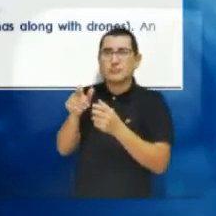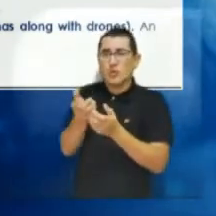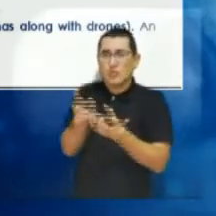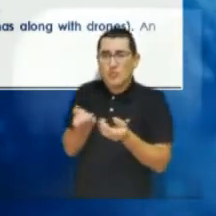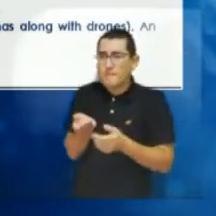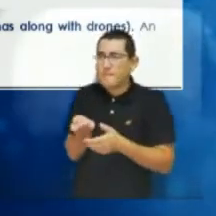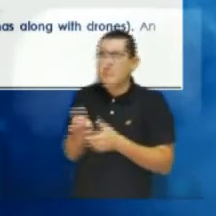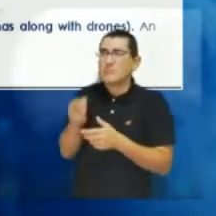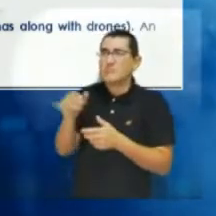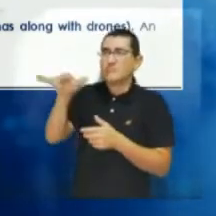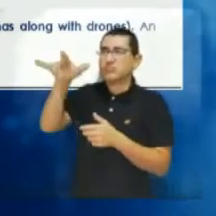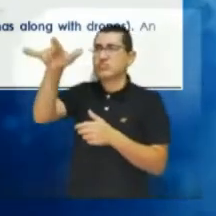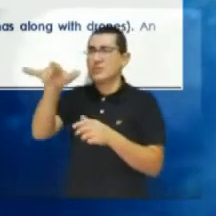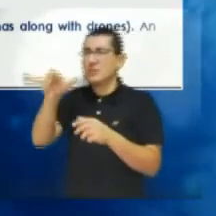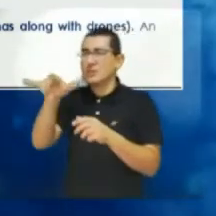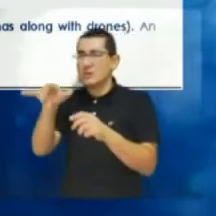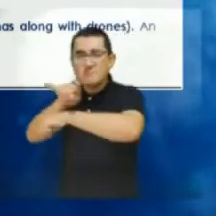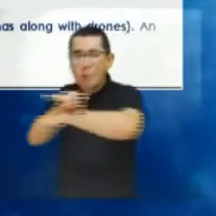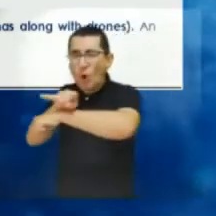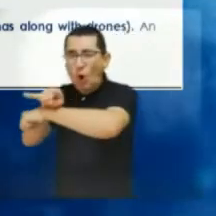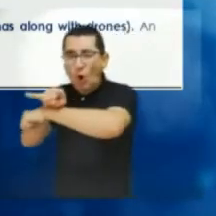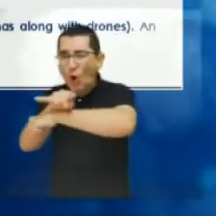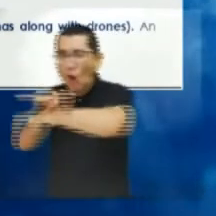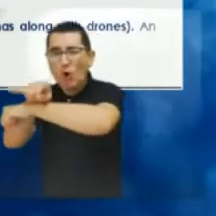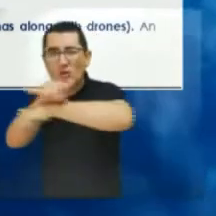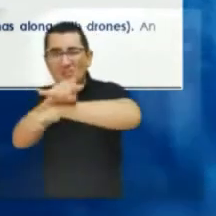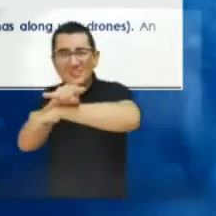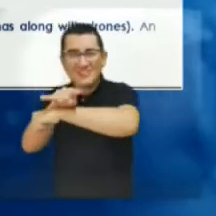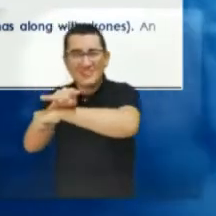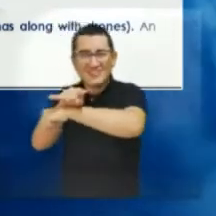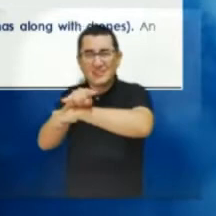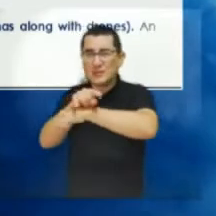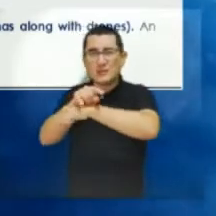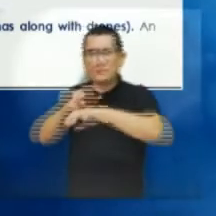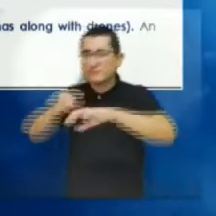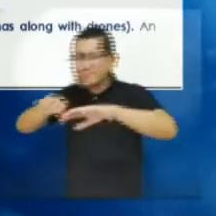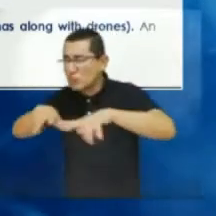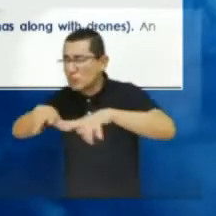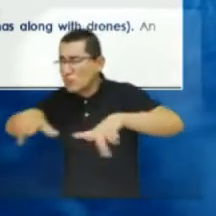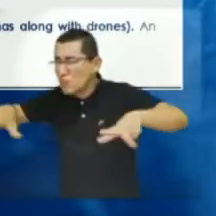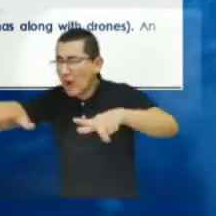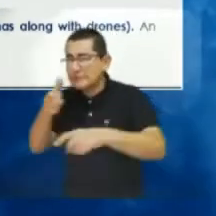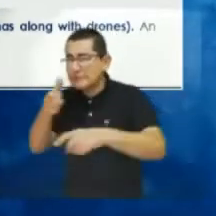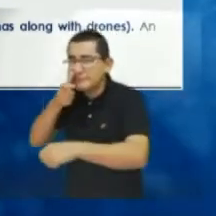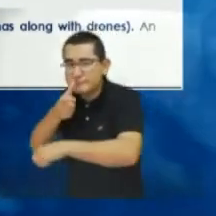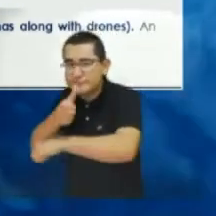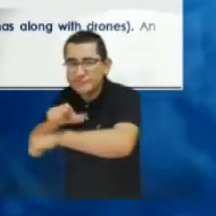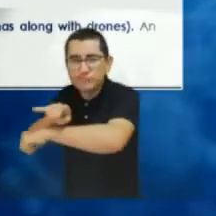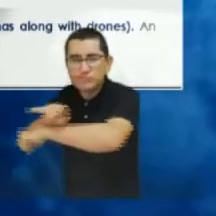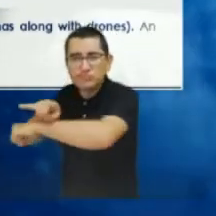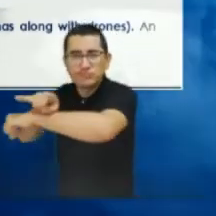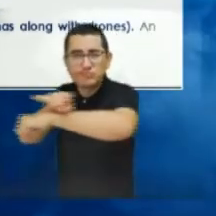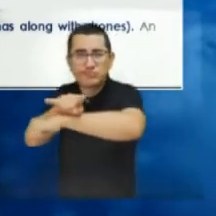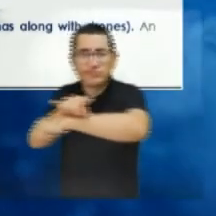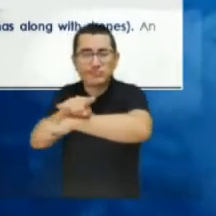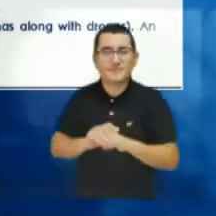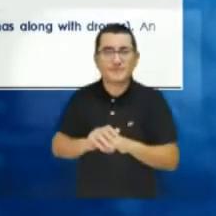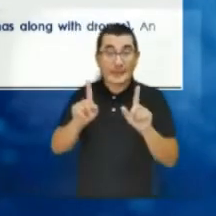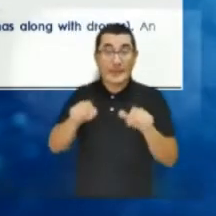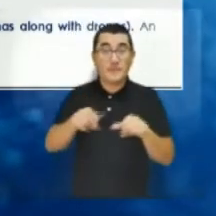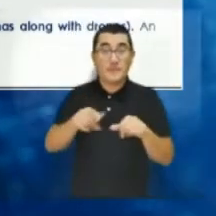also to innovate, to see if we can make measurements with drones. So it's the project is also going